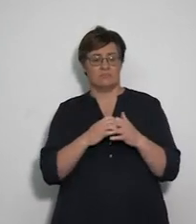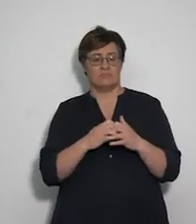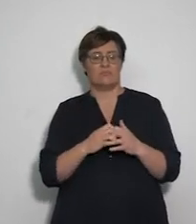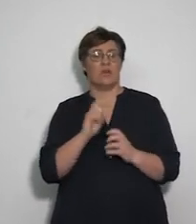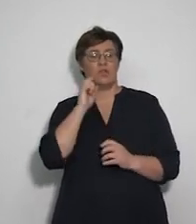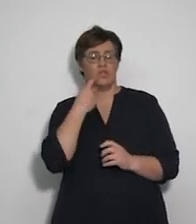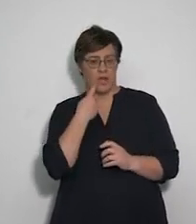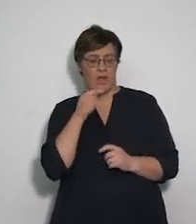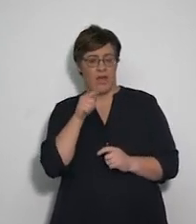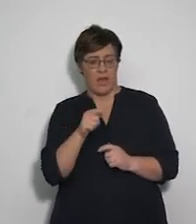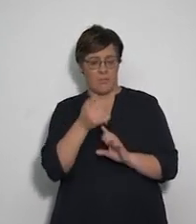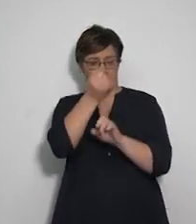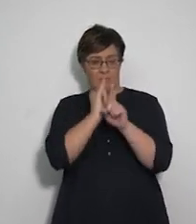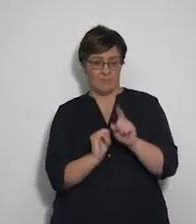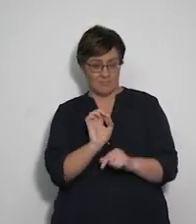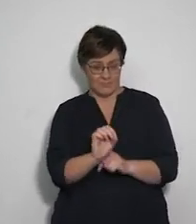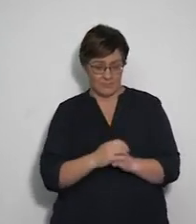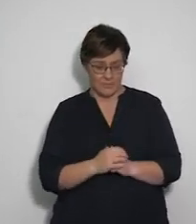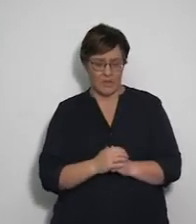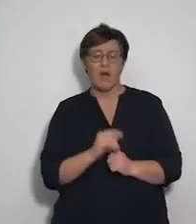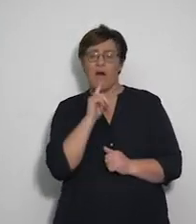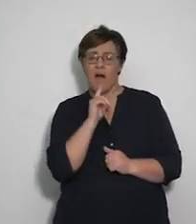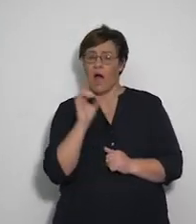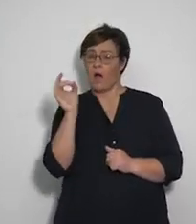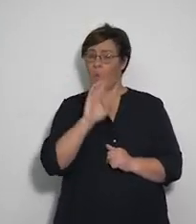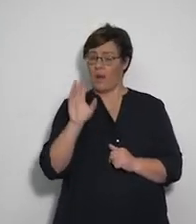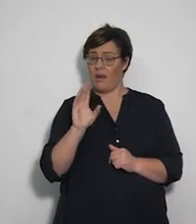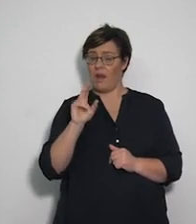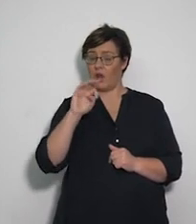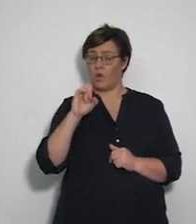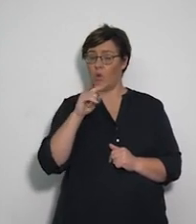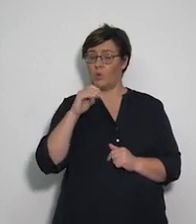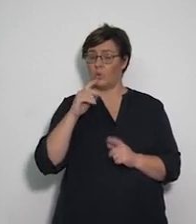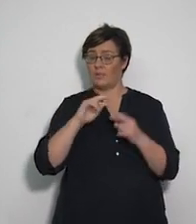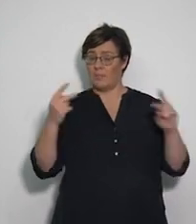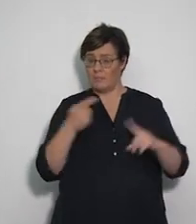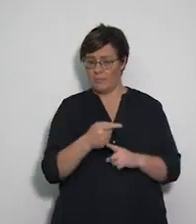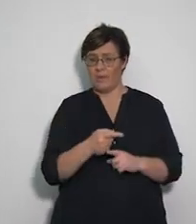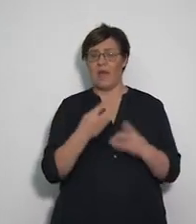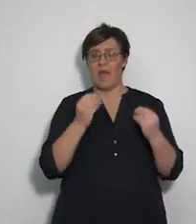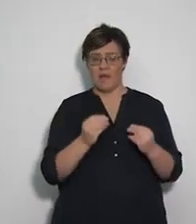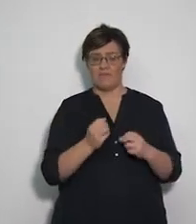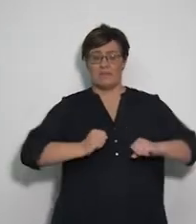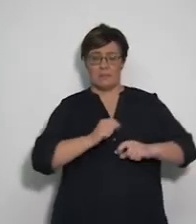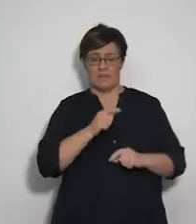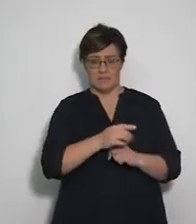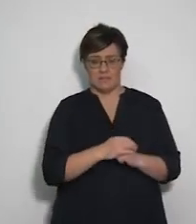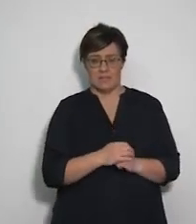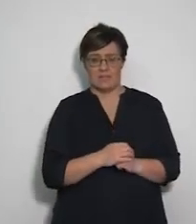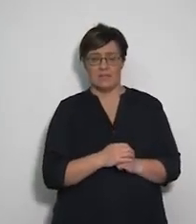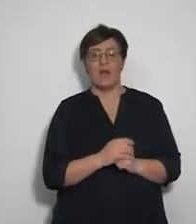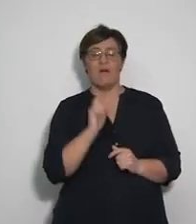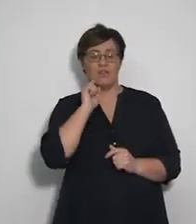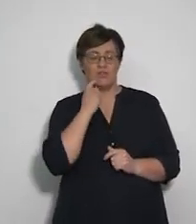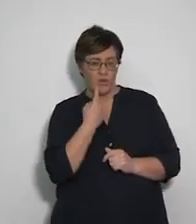the sugar phosphate backbone. So we know that in one single nucleotide you have a nitrogenous base, we